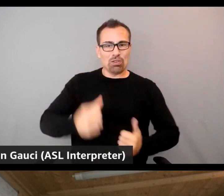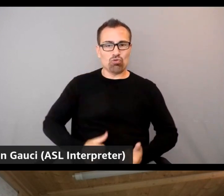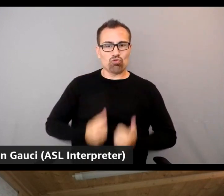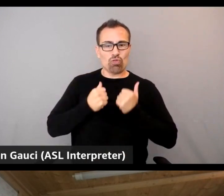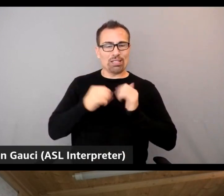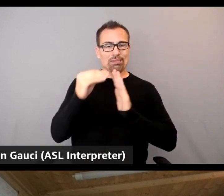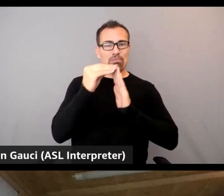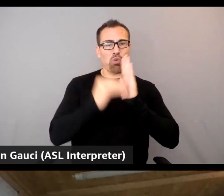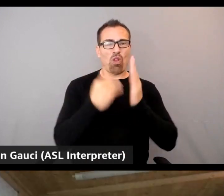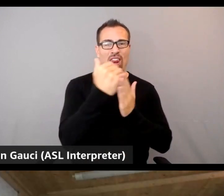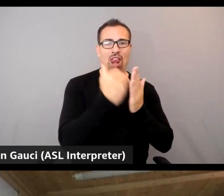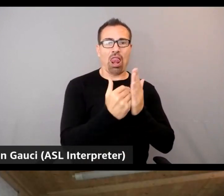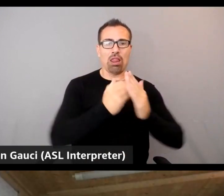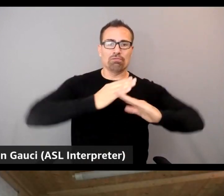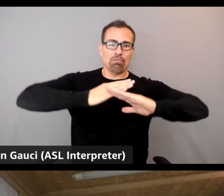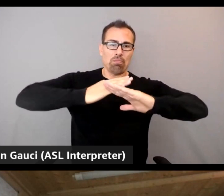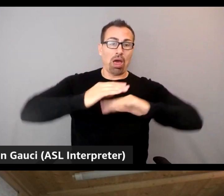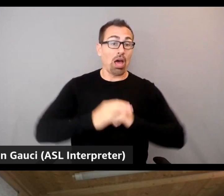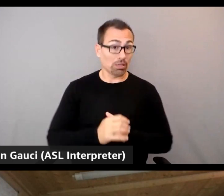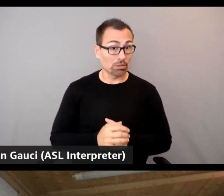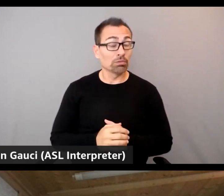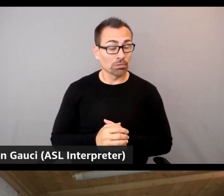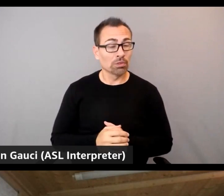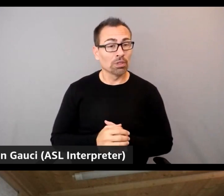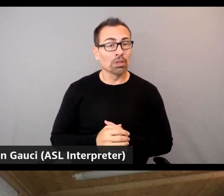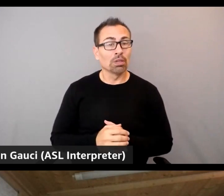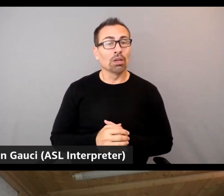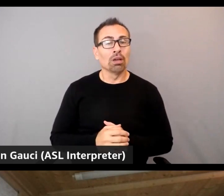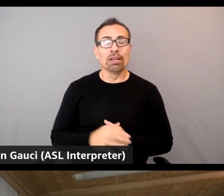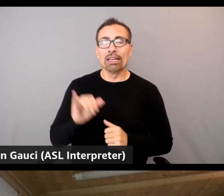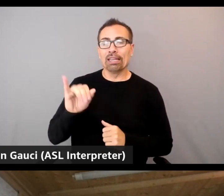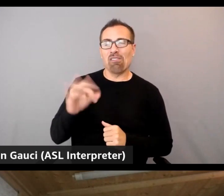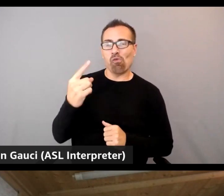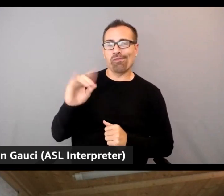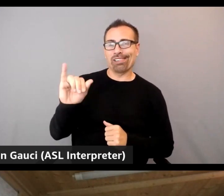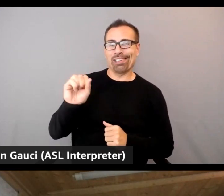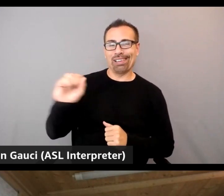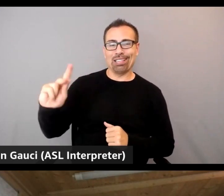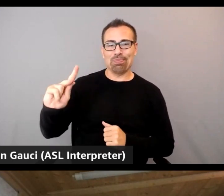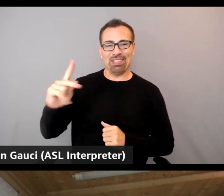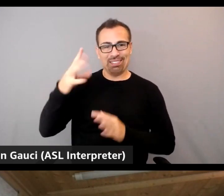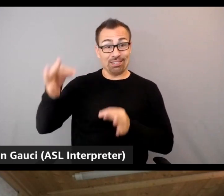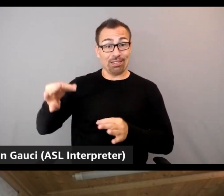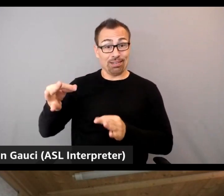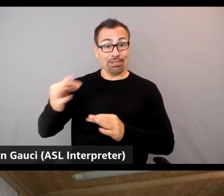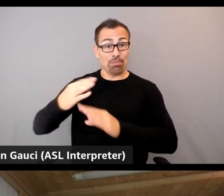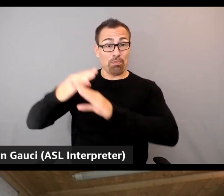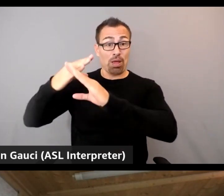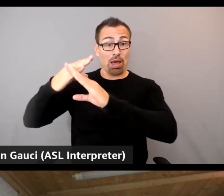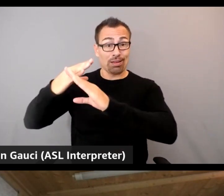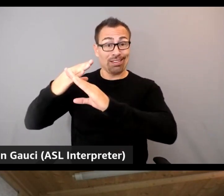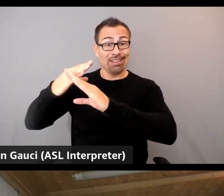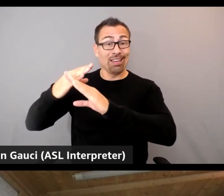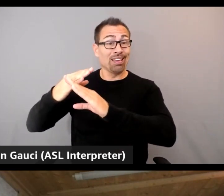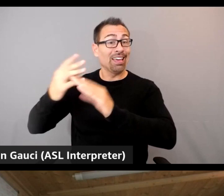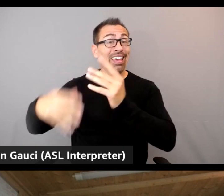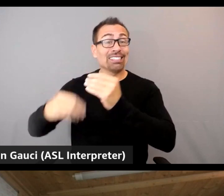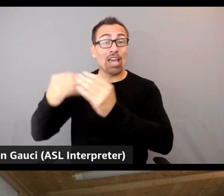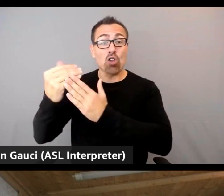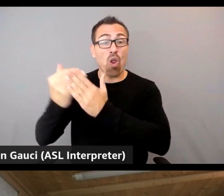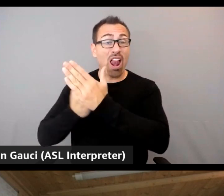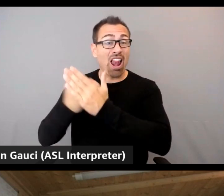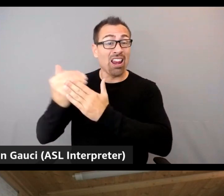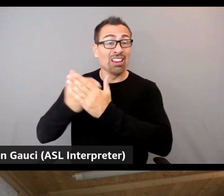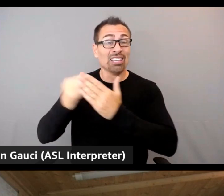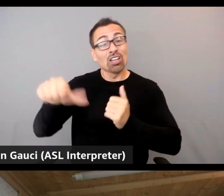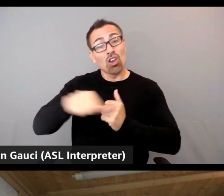and not just on not if one ASP decides, I'm going to block that. That goes on a block list. Other ESPs will see